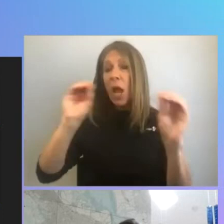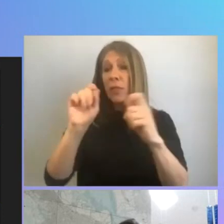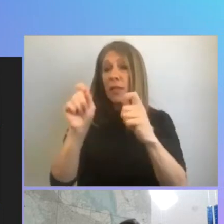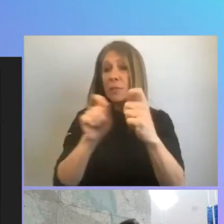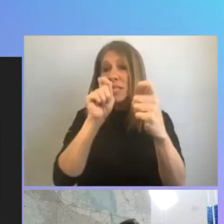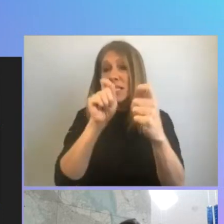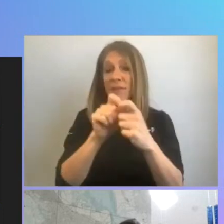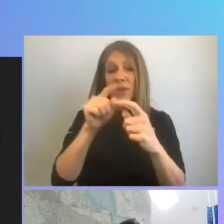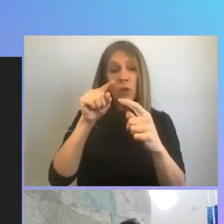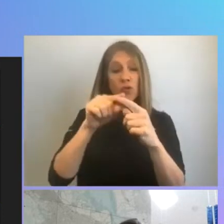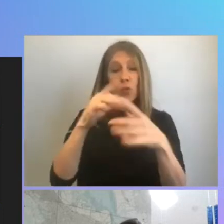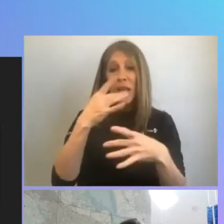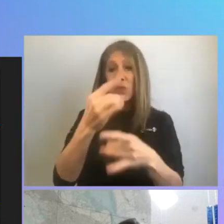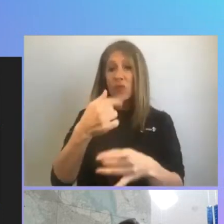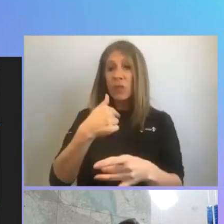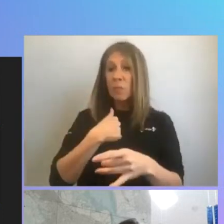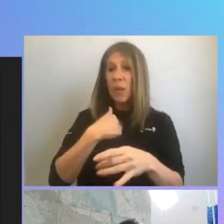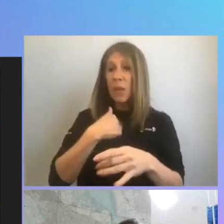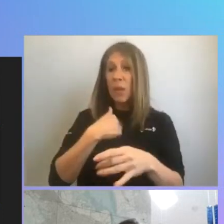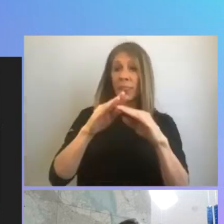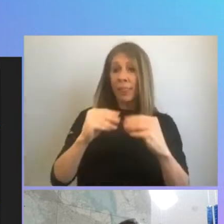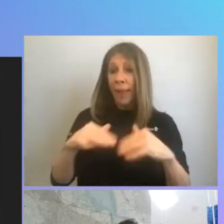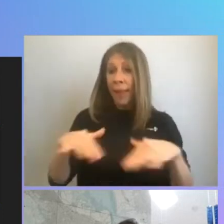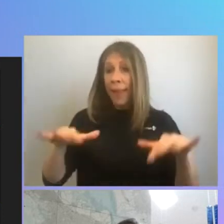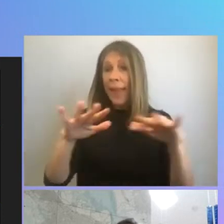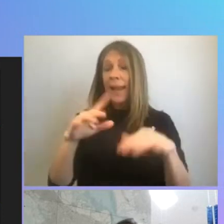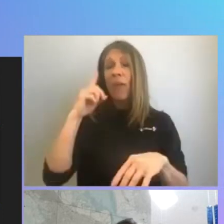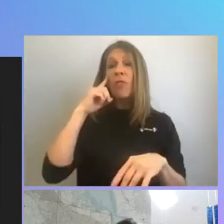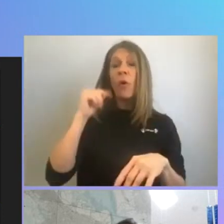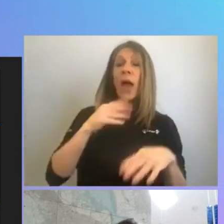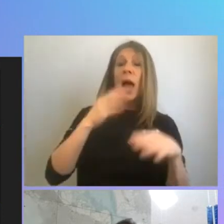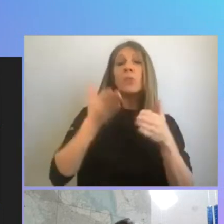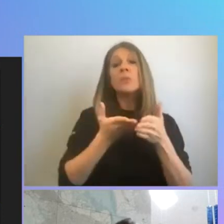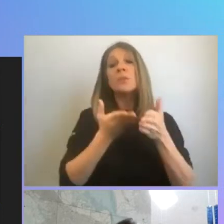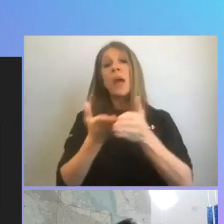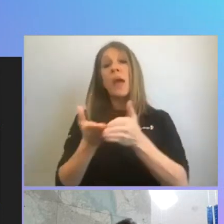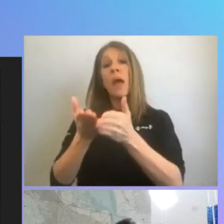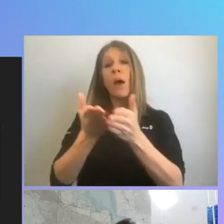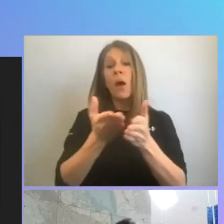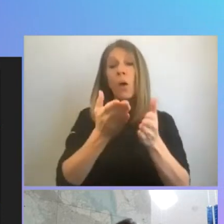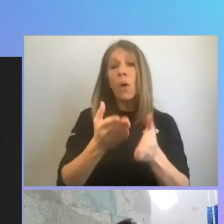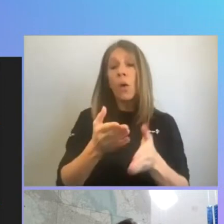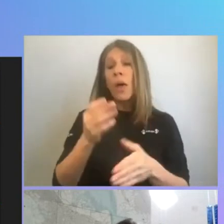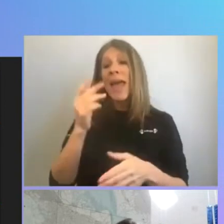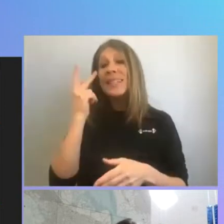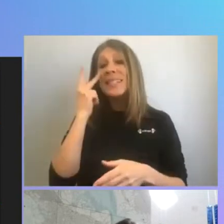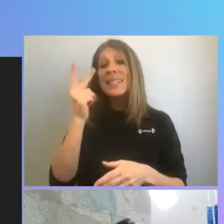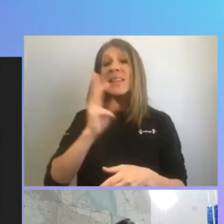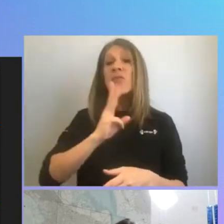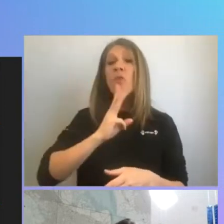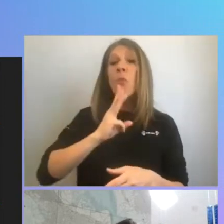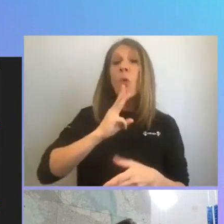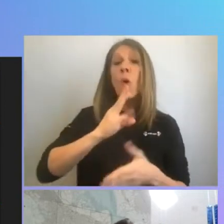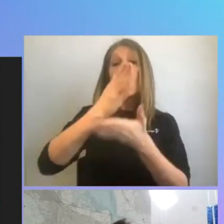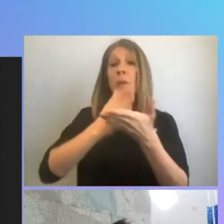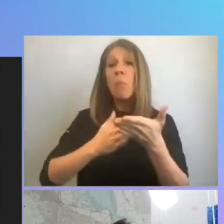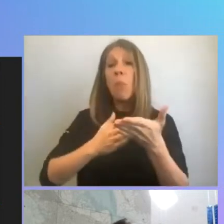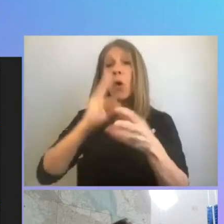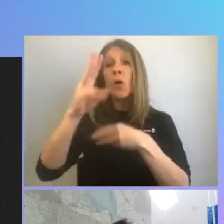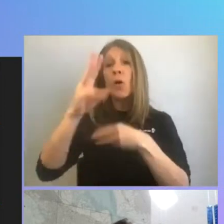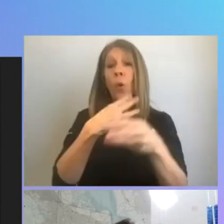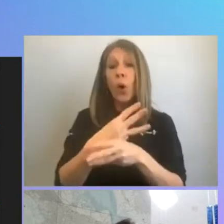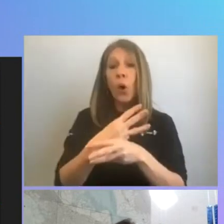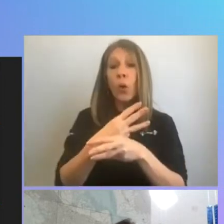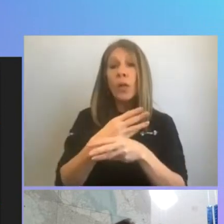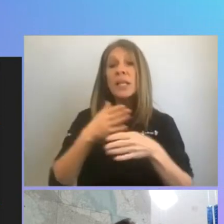to interest me on shore, I thought I would sail about a little and see the watery part of the world. It is a